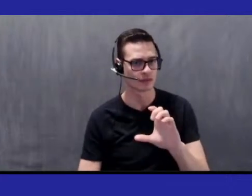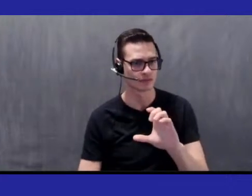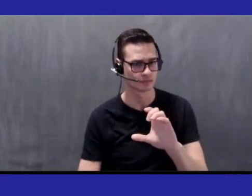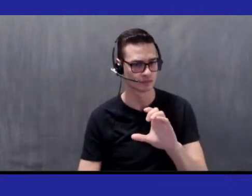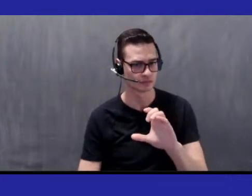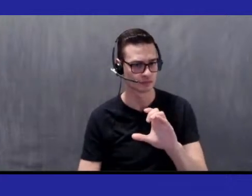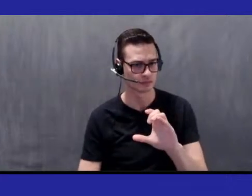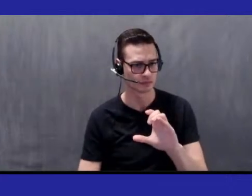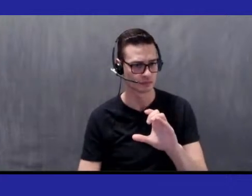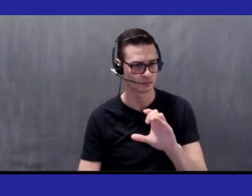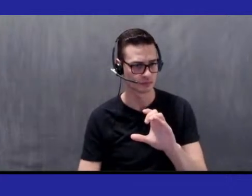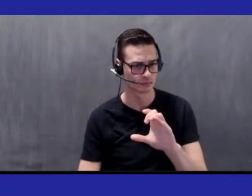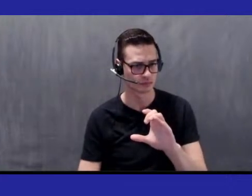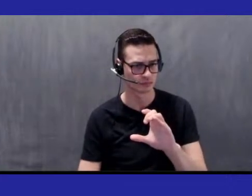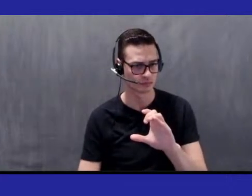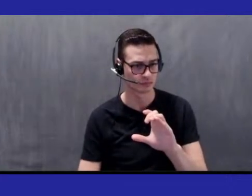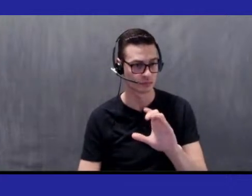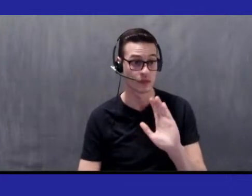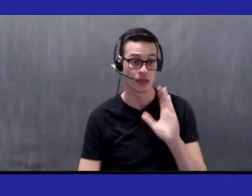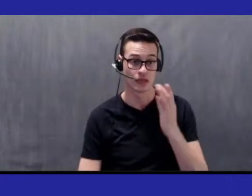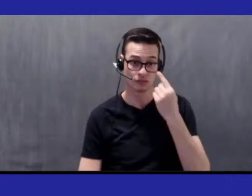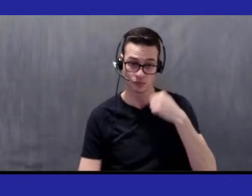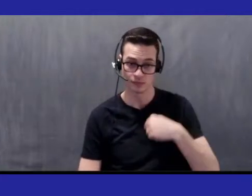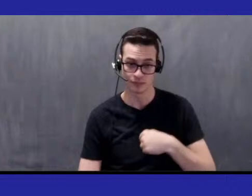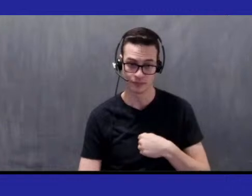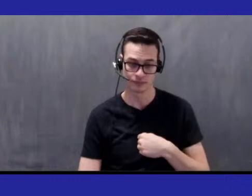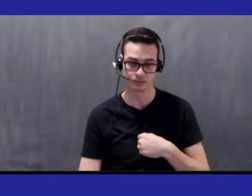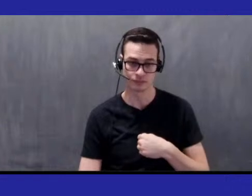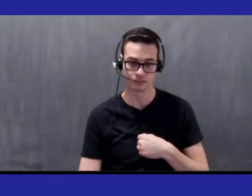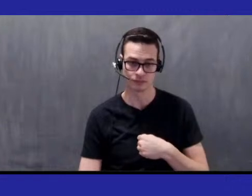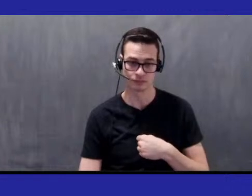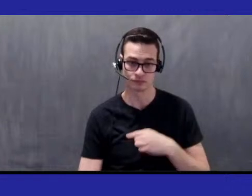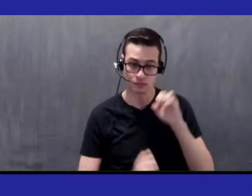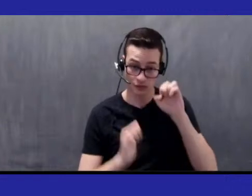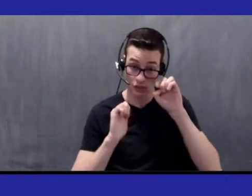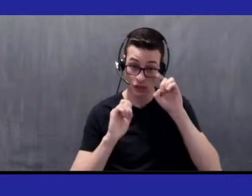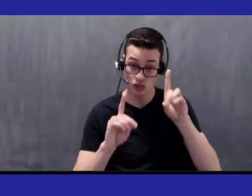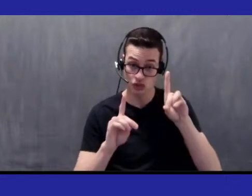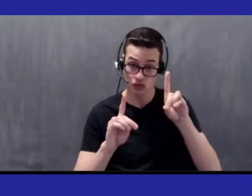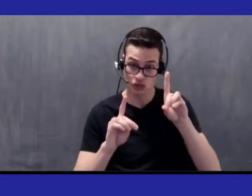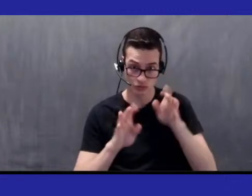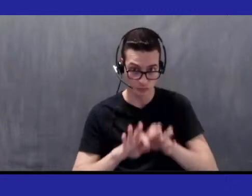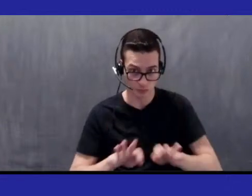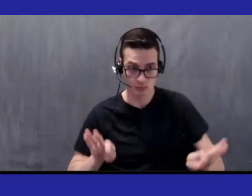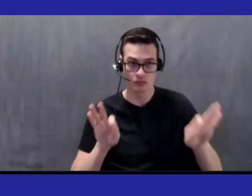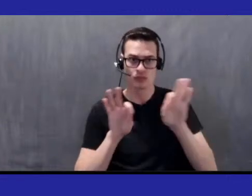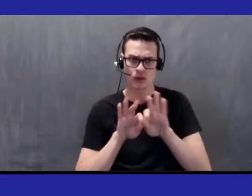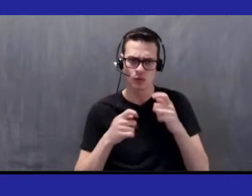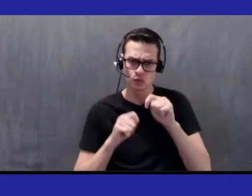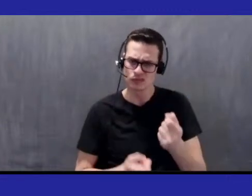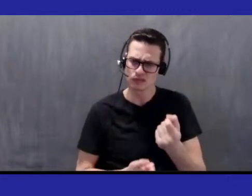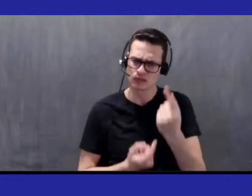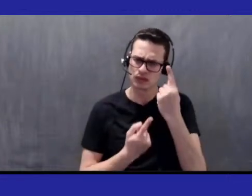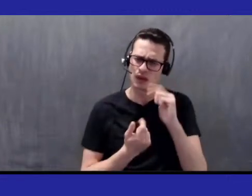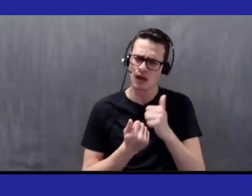it. It seems to me like education would be a key component, and I was trying to understand how